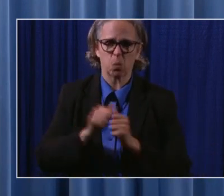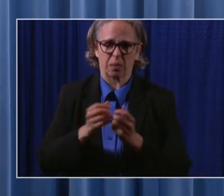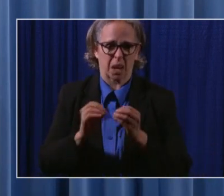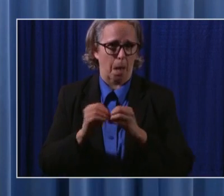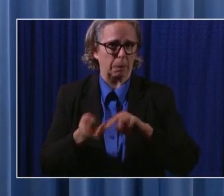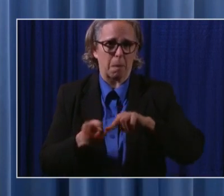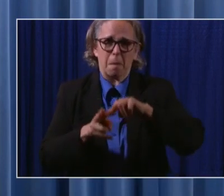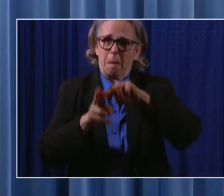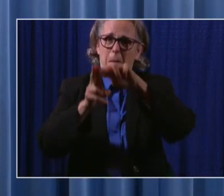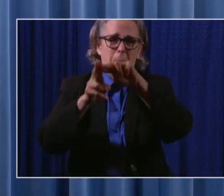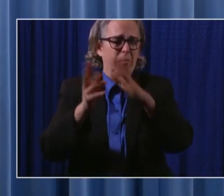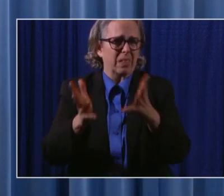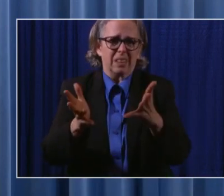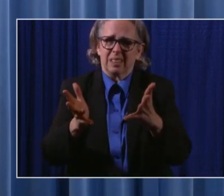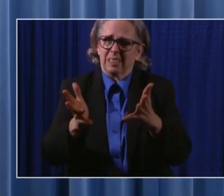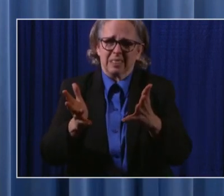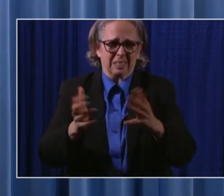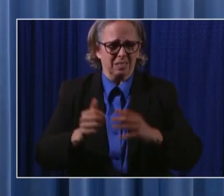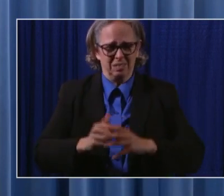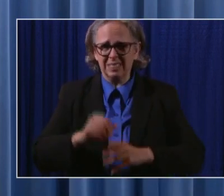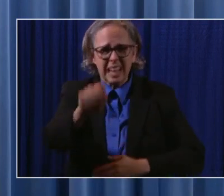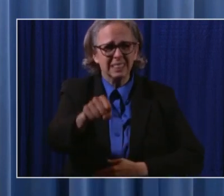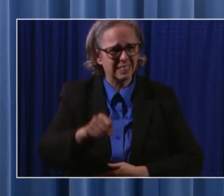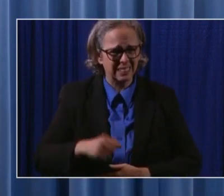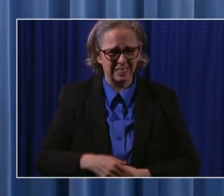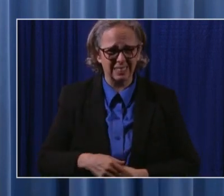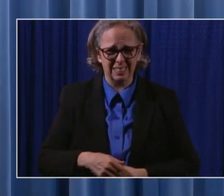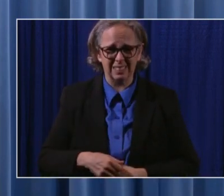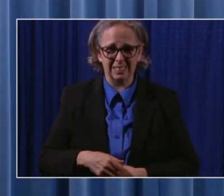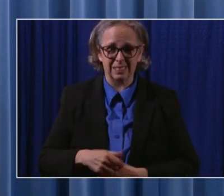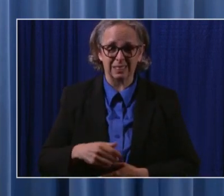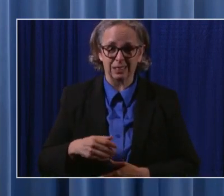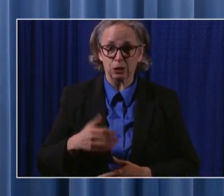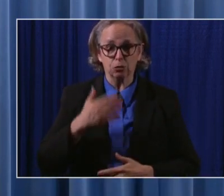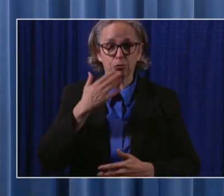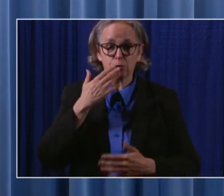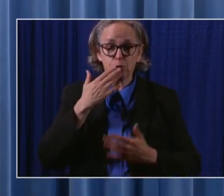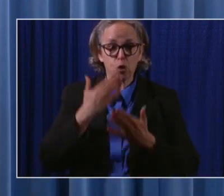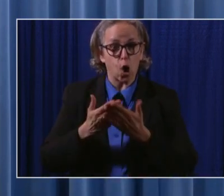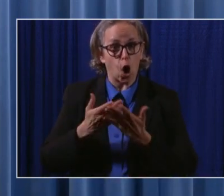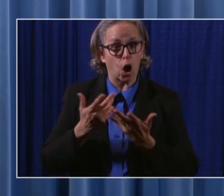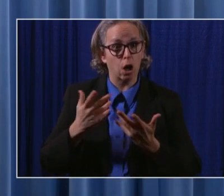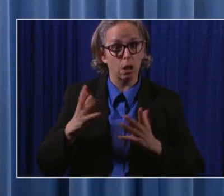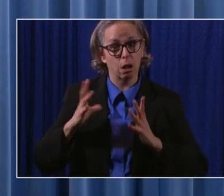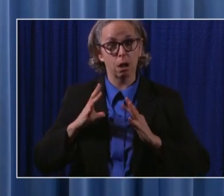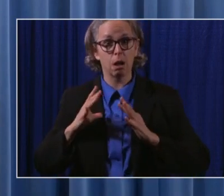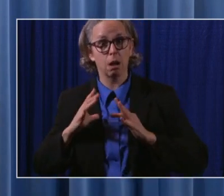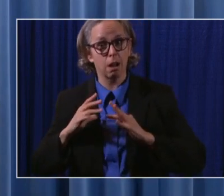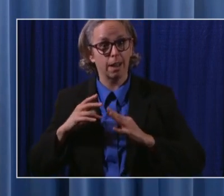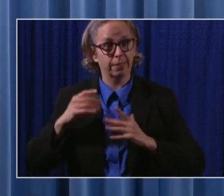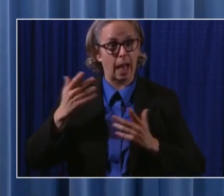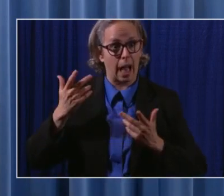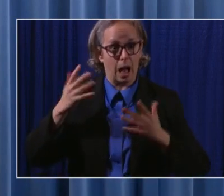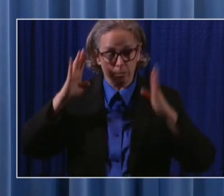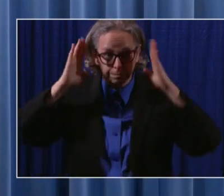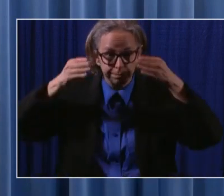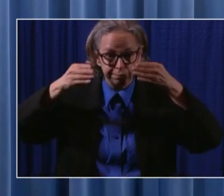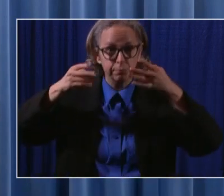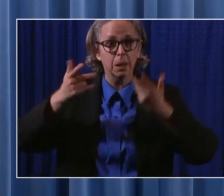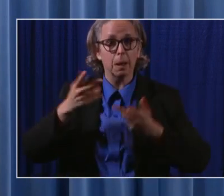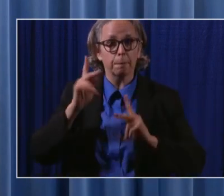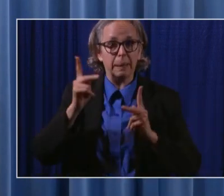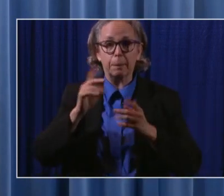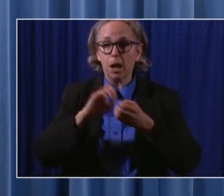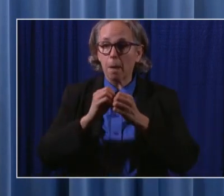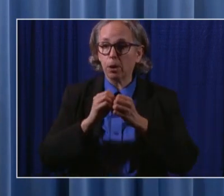we are at there is some good news out there. If you look at the early warning signs, people going into hospitals, we hope it's not a